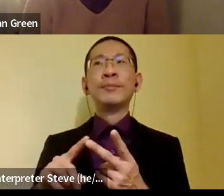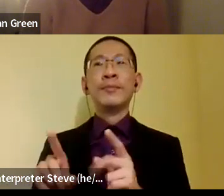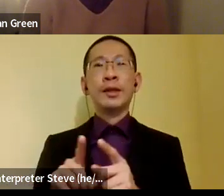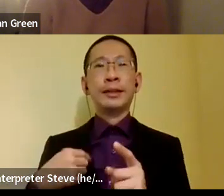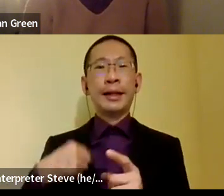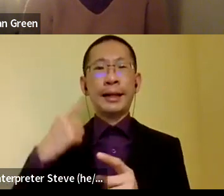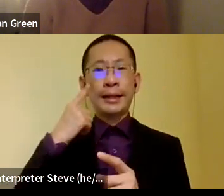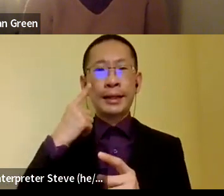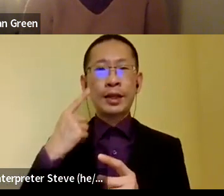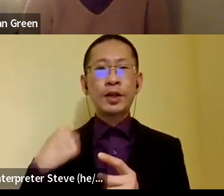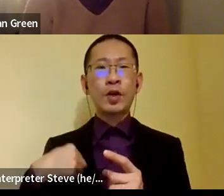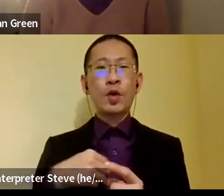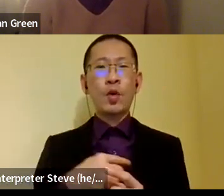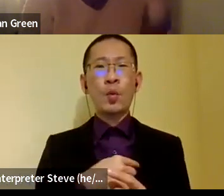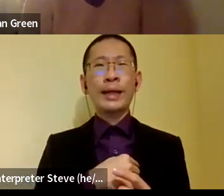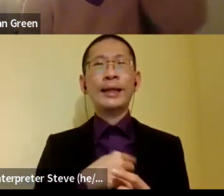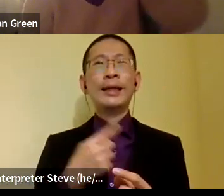similarly, we.